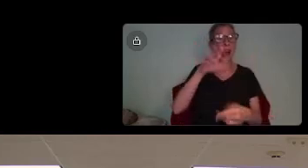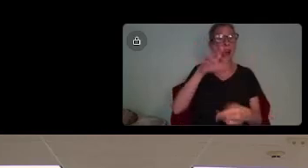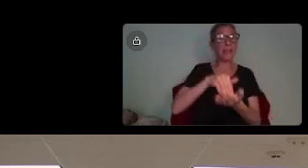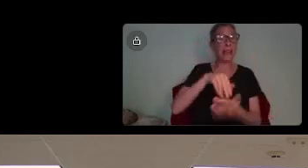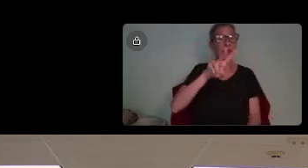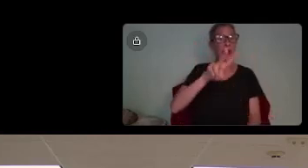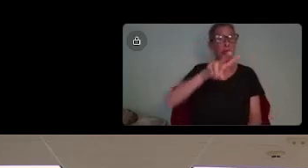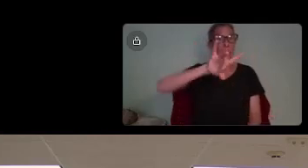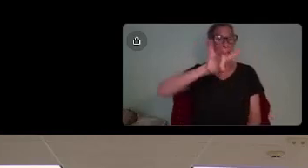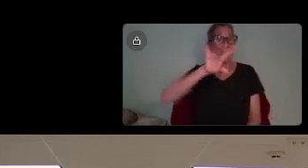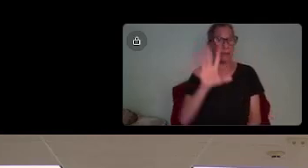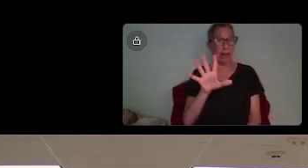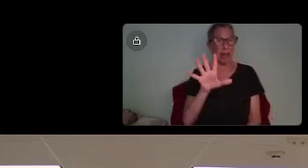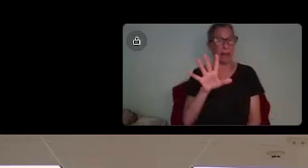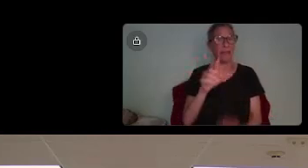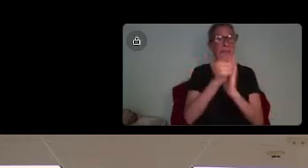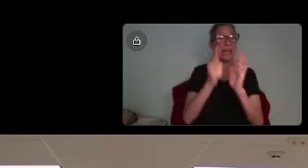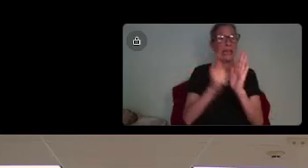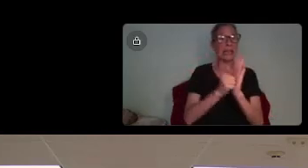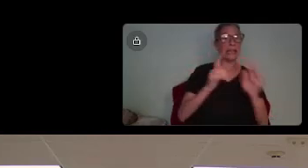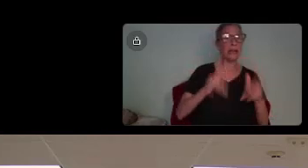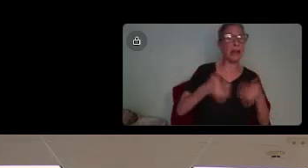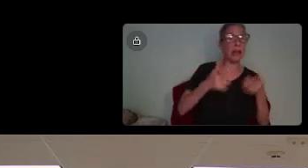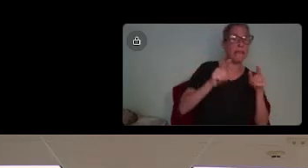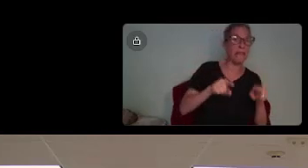5,285. In Legal Affairs,